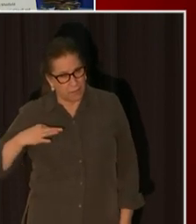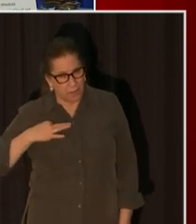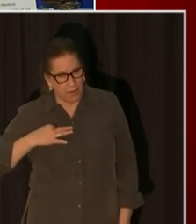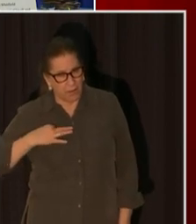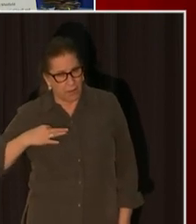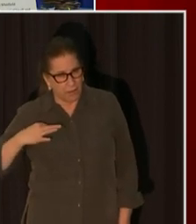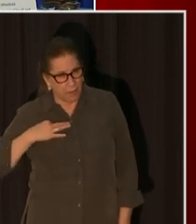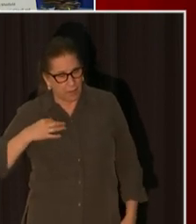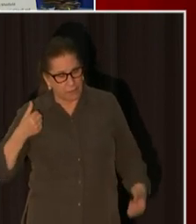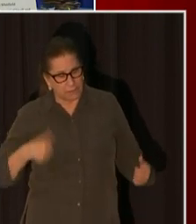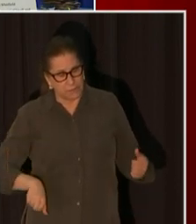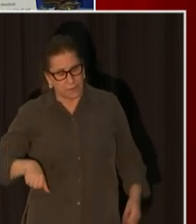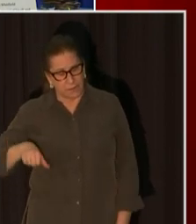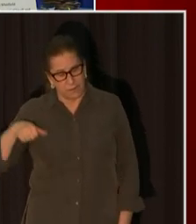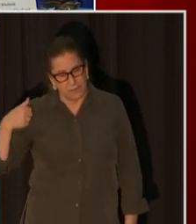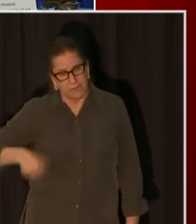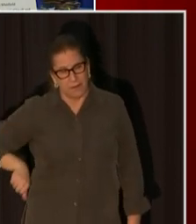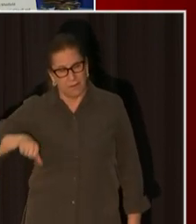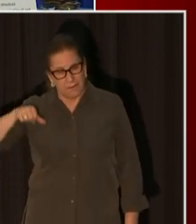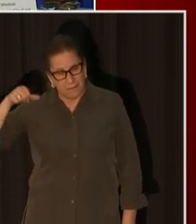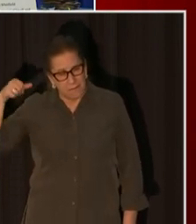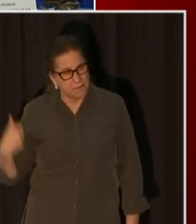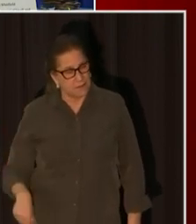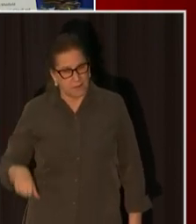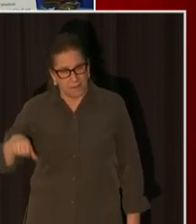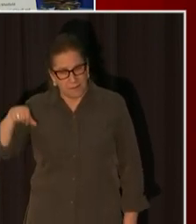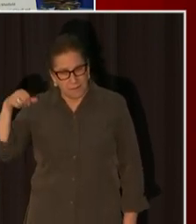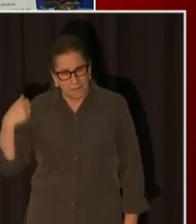have to come together and make a demand like we have not